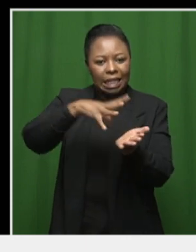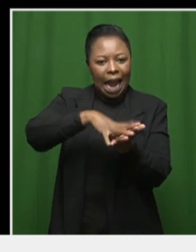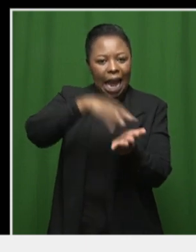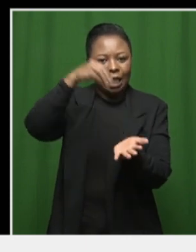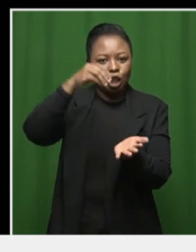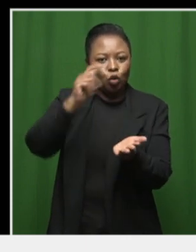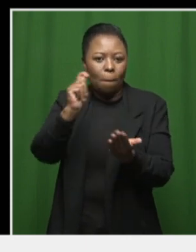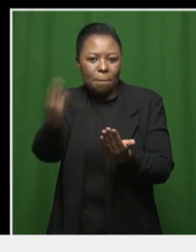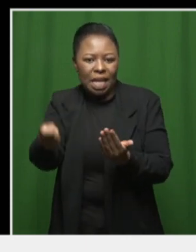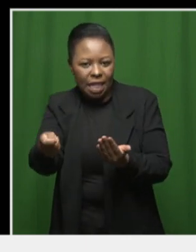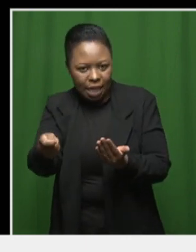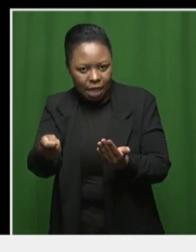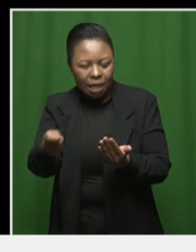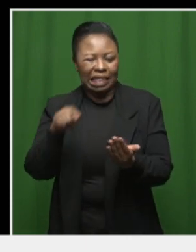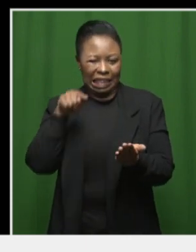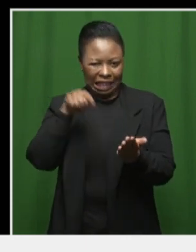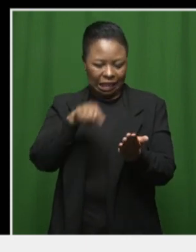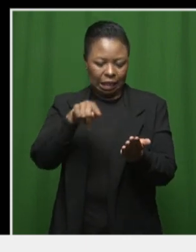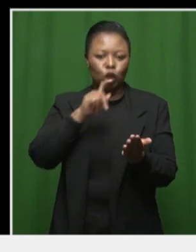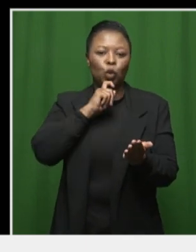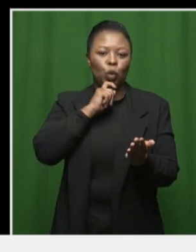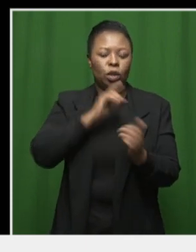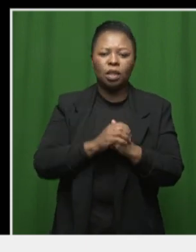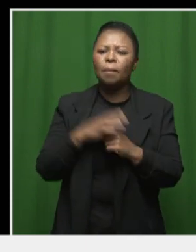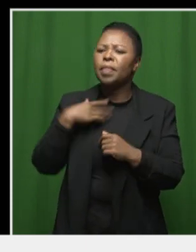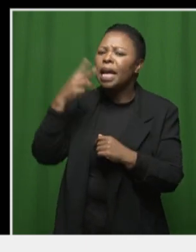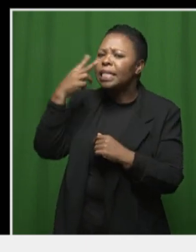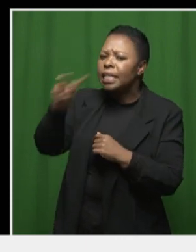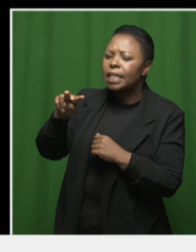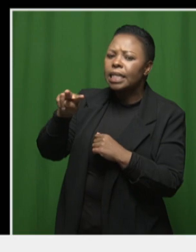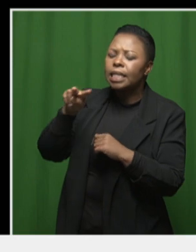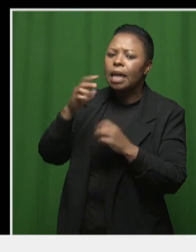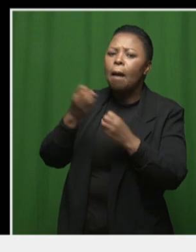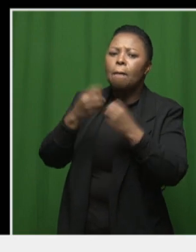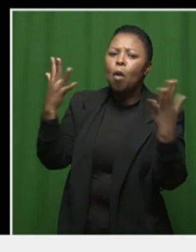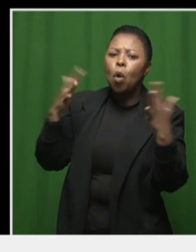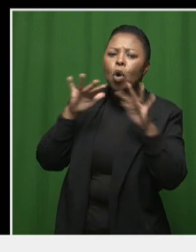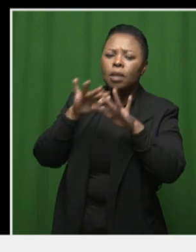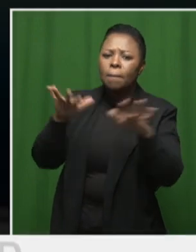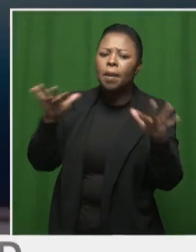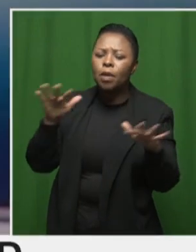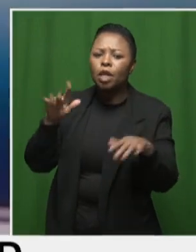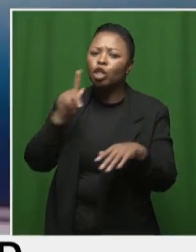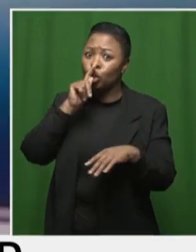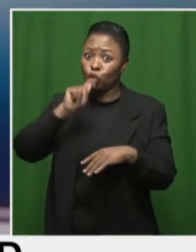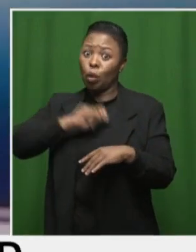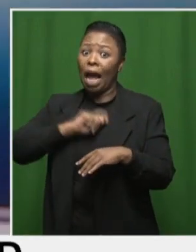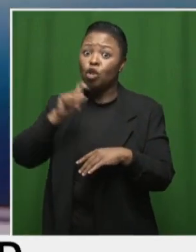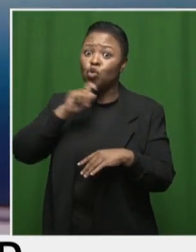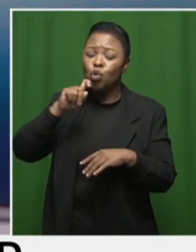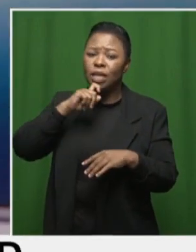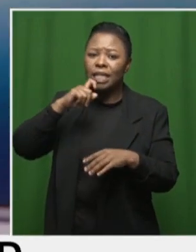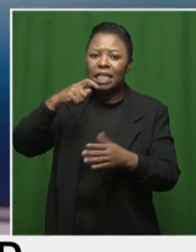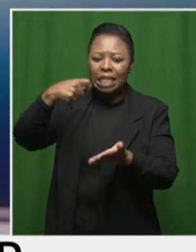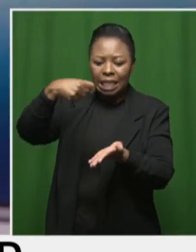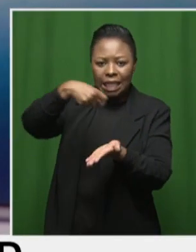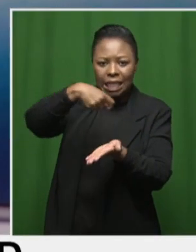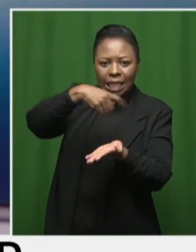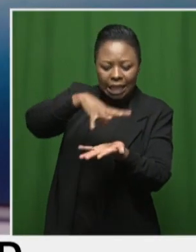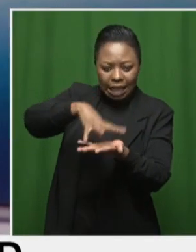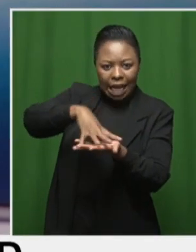decided to land on. Are we seeing more people trusting, using the Scan to Pay?